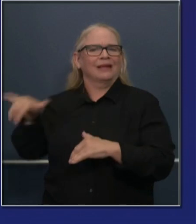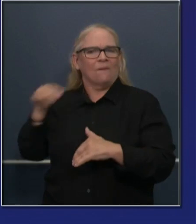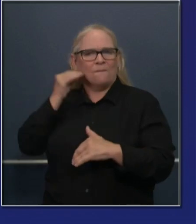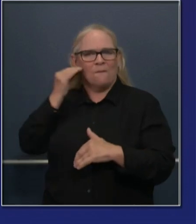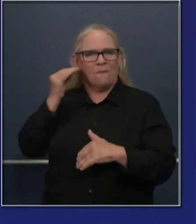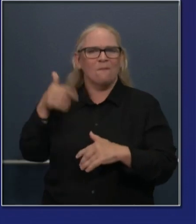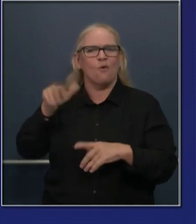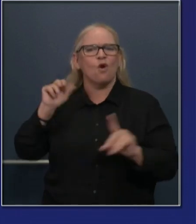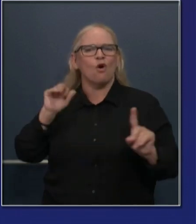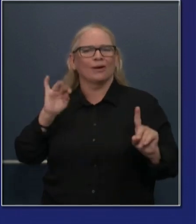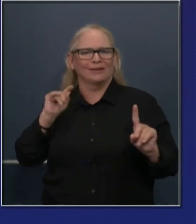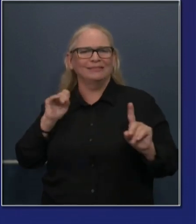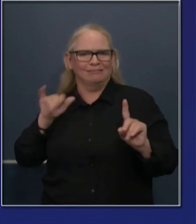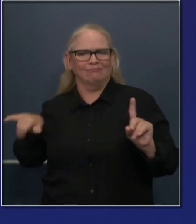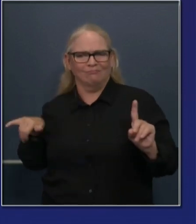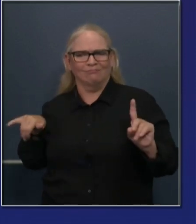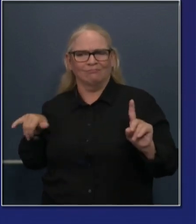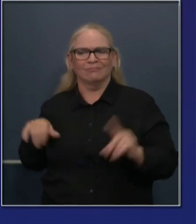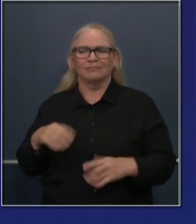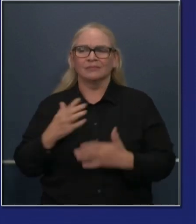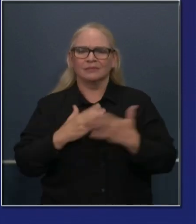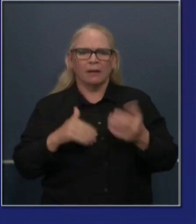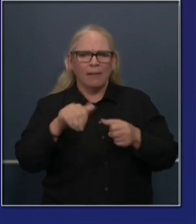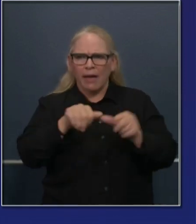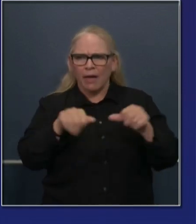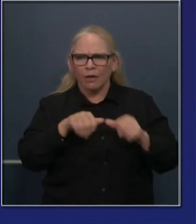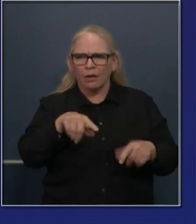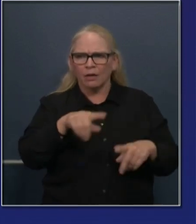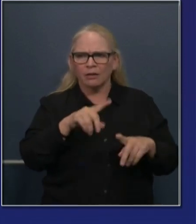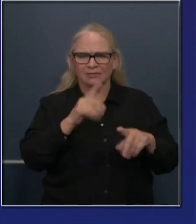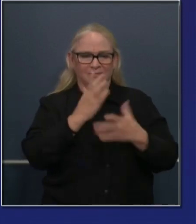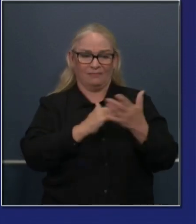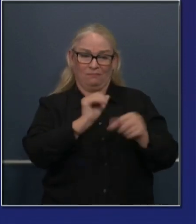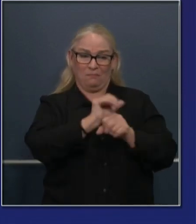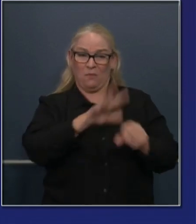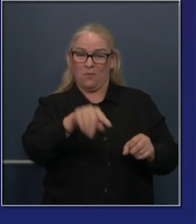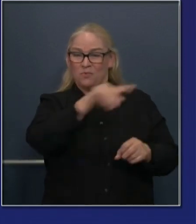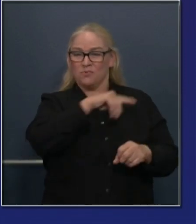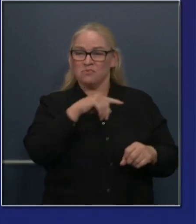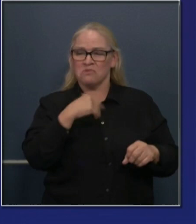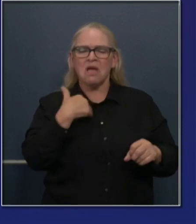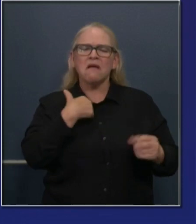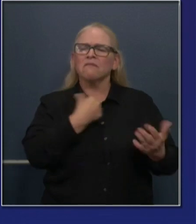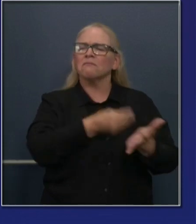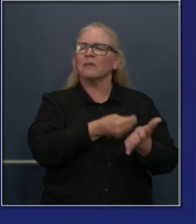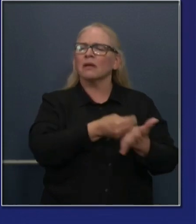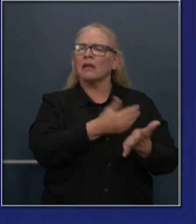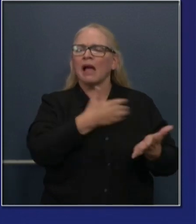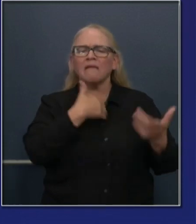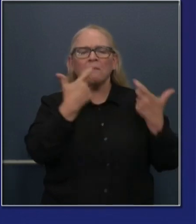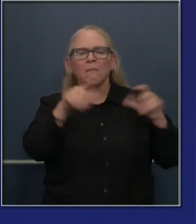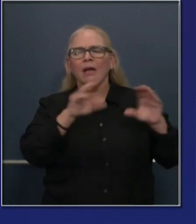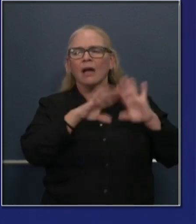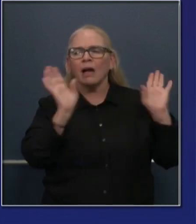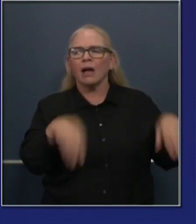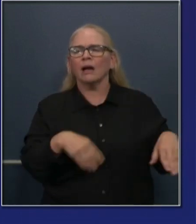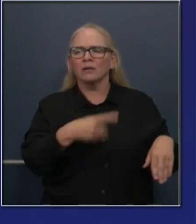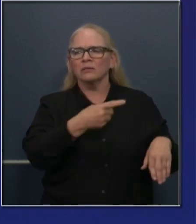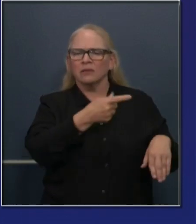society, certain cohorts that have the resources, maybe have the space, household space, may have the capacity